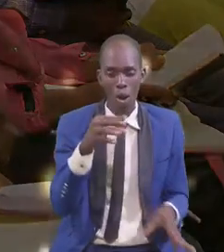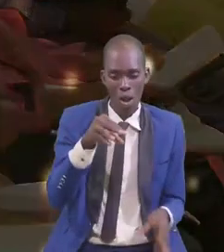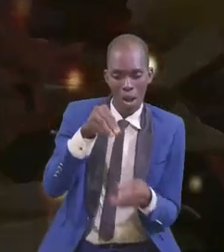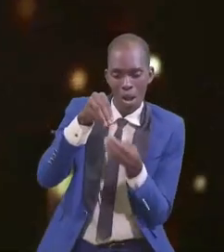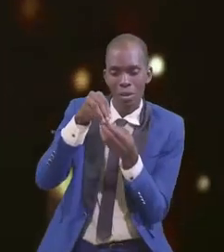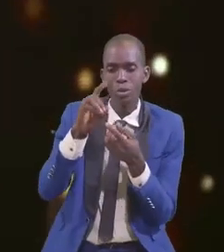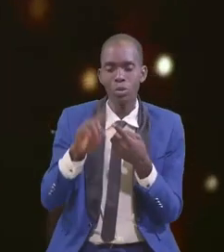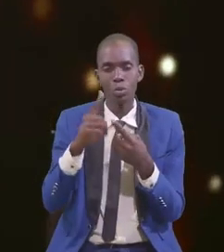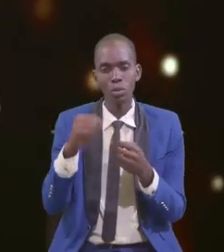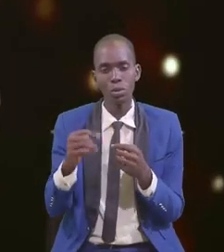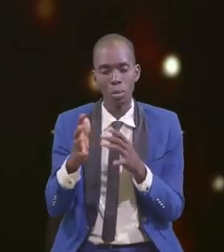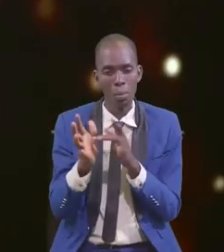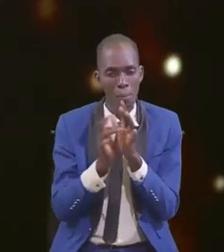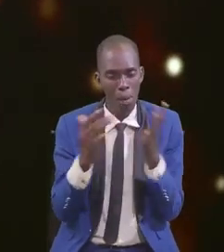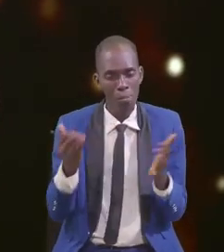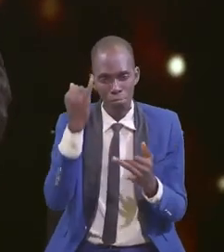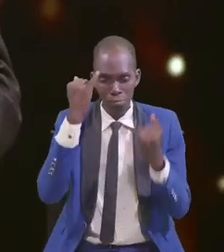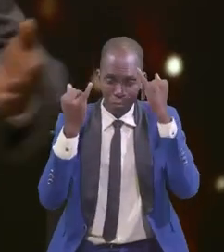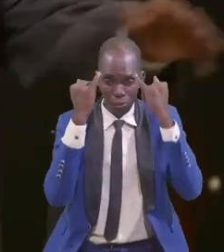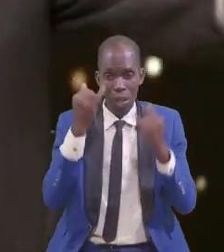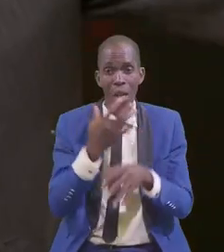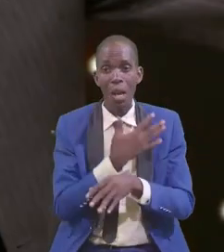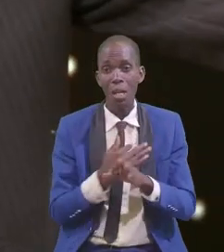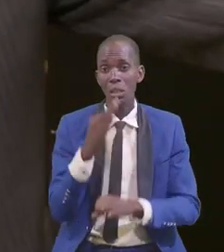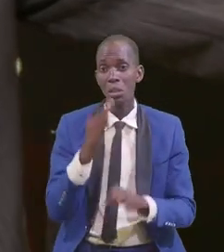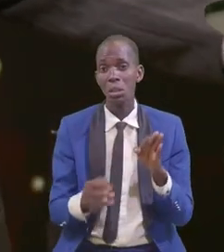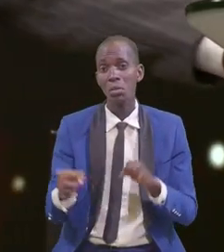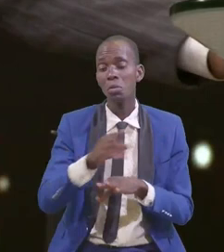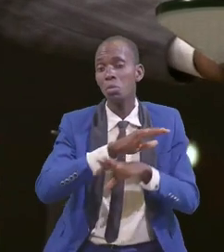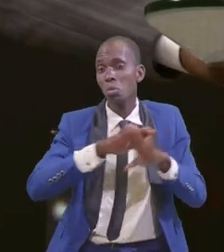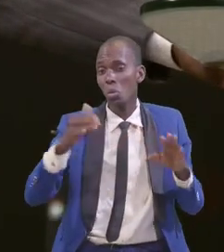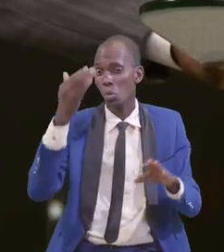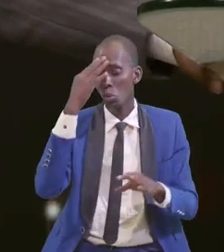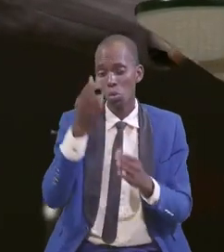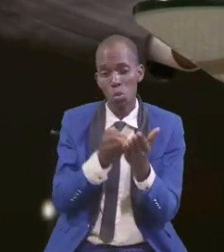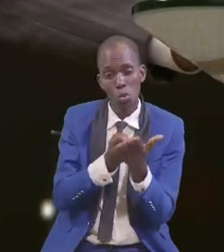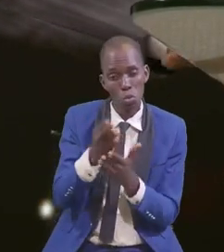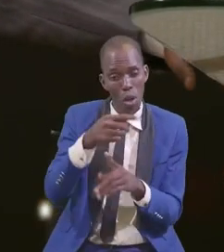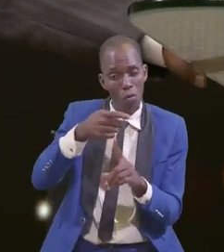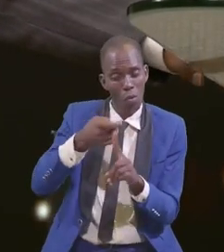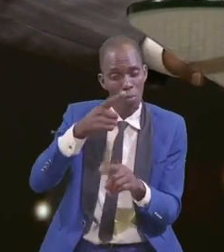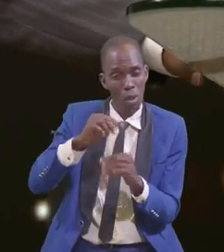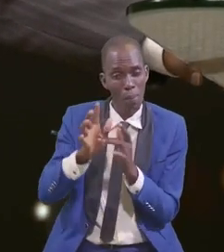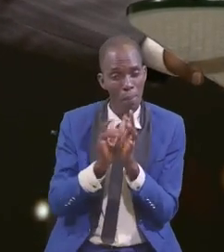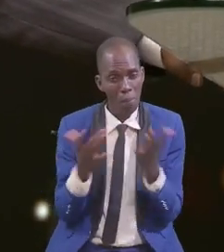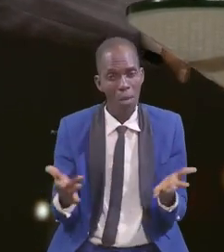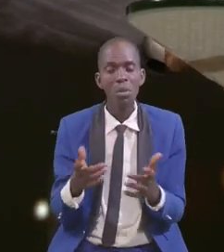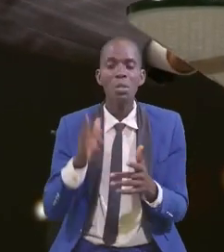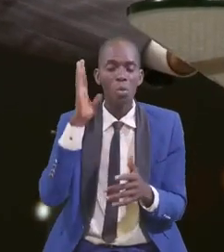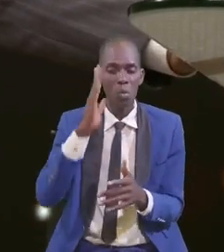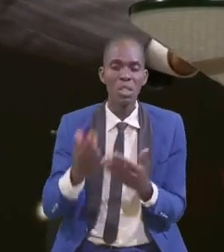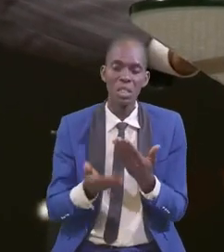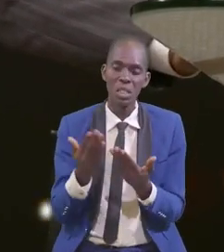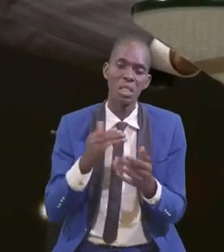if you don't know the word in reality, he'll easily deceive you. It's just like sometimes you meet some of these